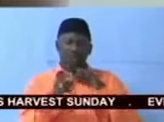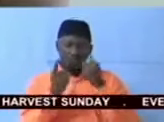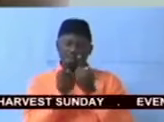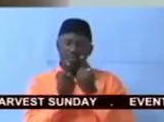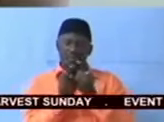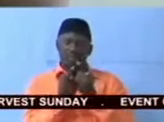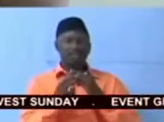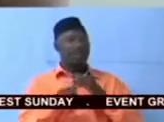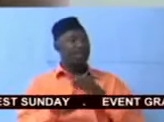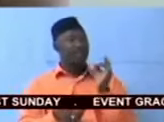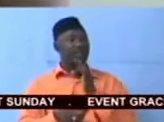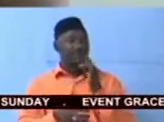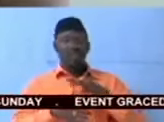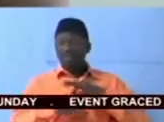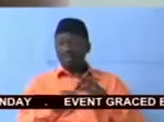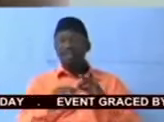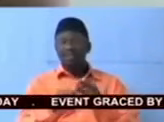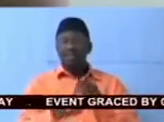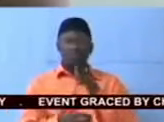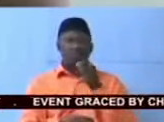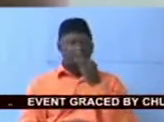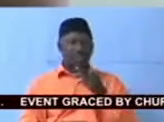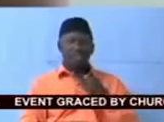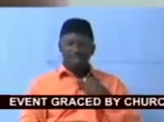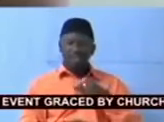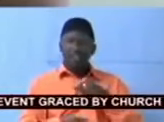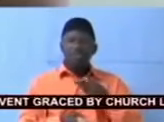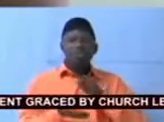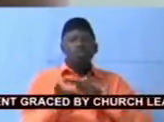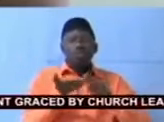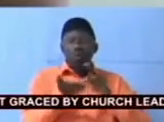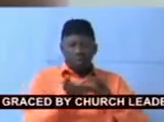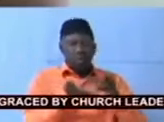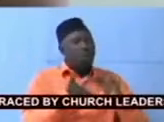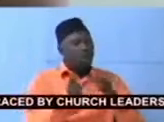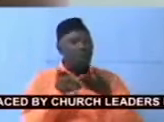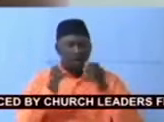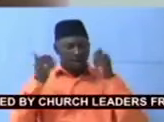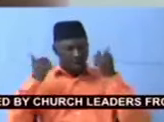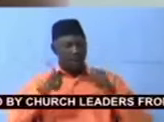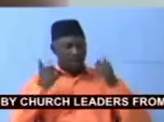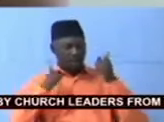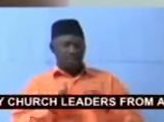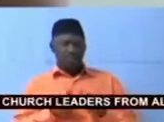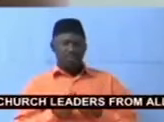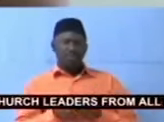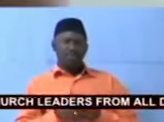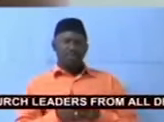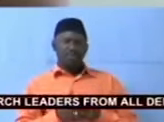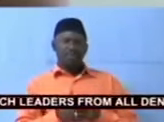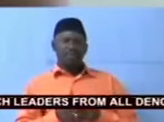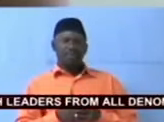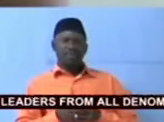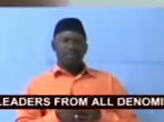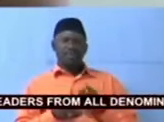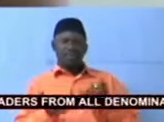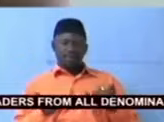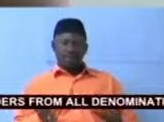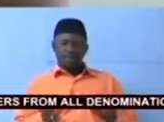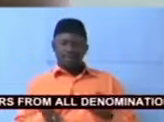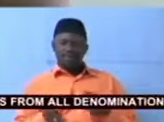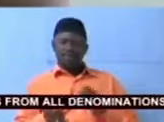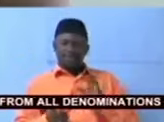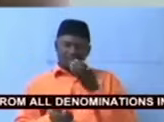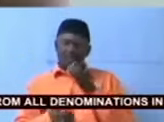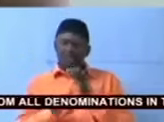usual procedure. Mr. Gomez, wax nga fi lu am solo de nga ni lolu lu daan faral di am la. Can you explain better to this commission what you meant? Di ñu mëna